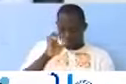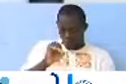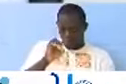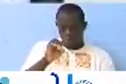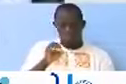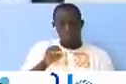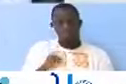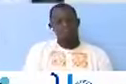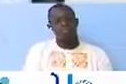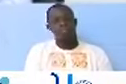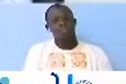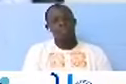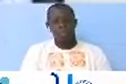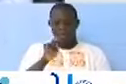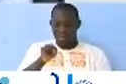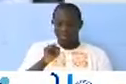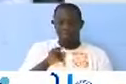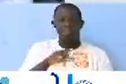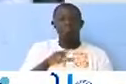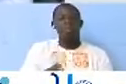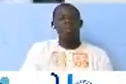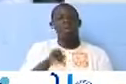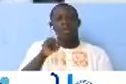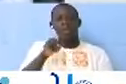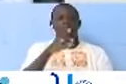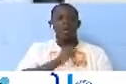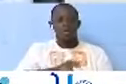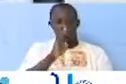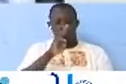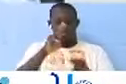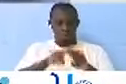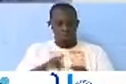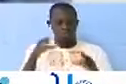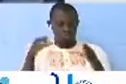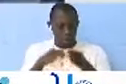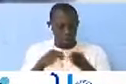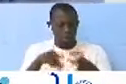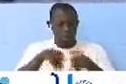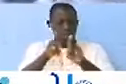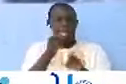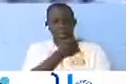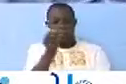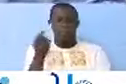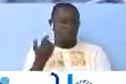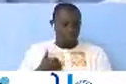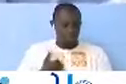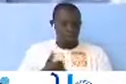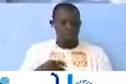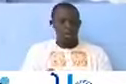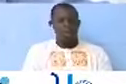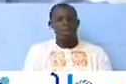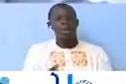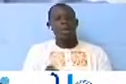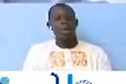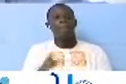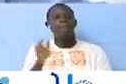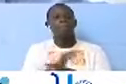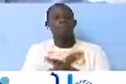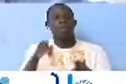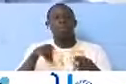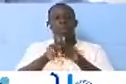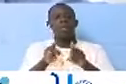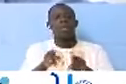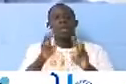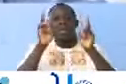sirina. This one is concerned with these people. Ya jibi bamaya. Inside with the